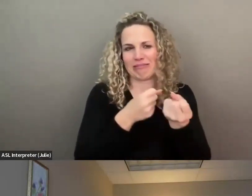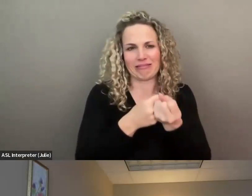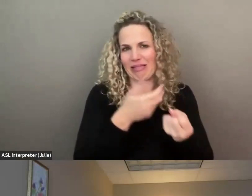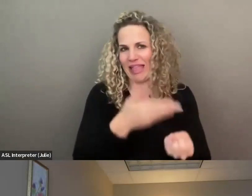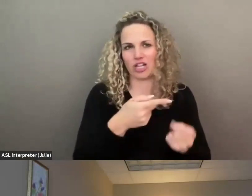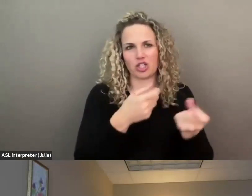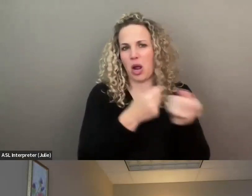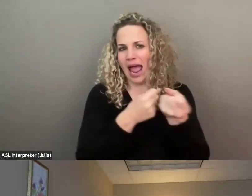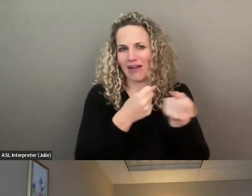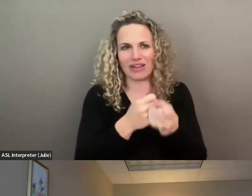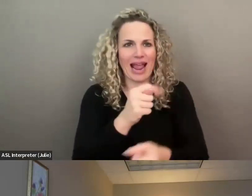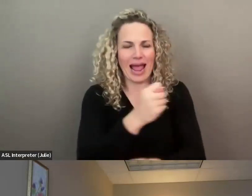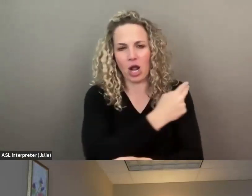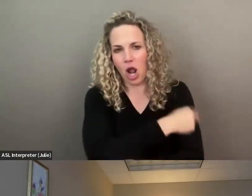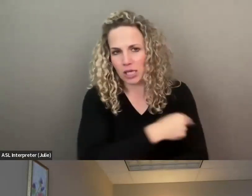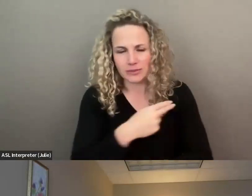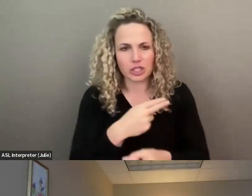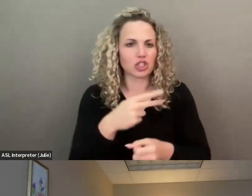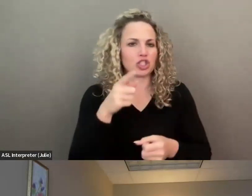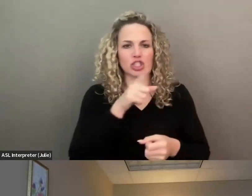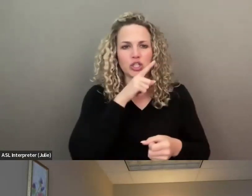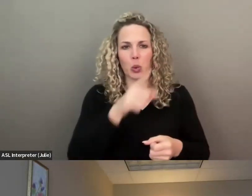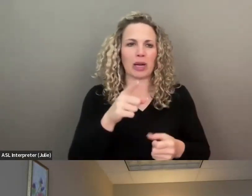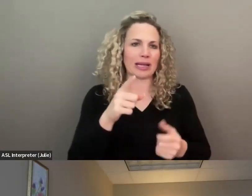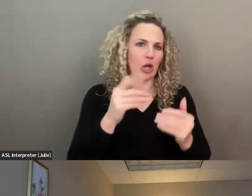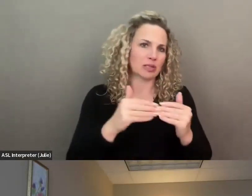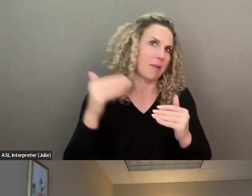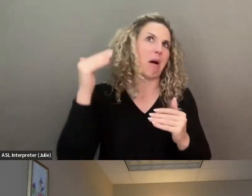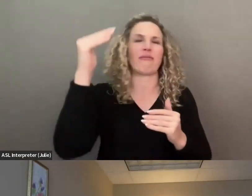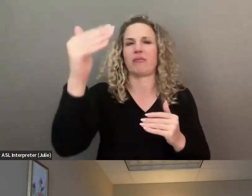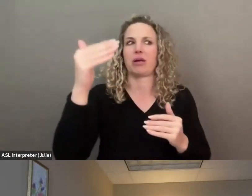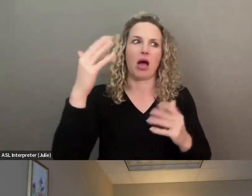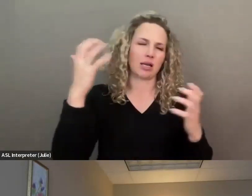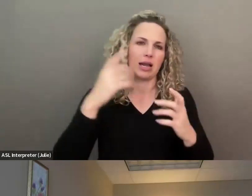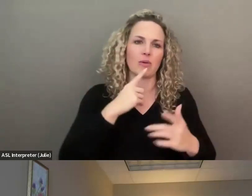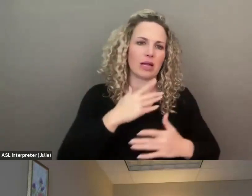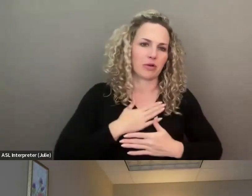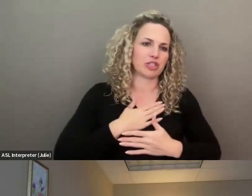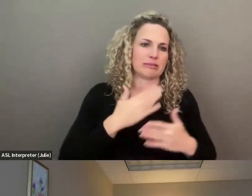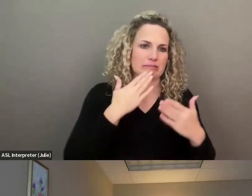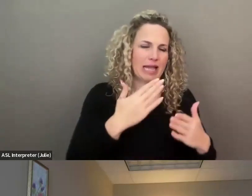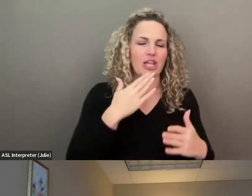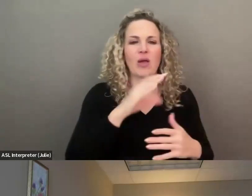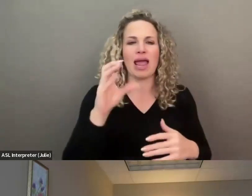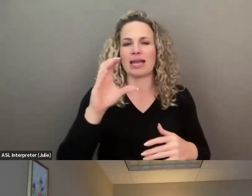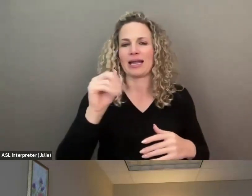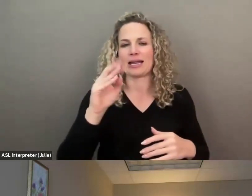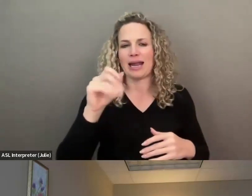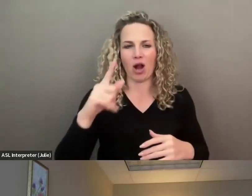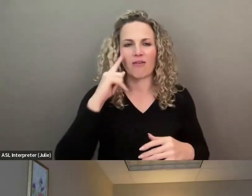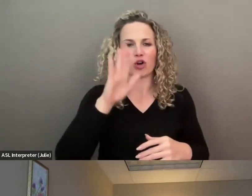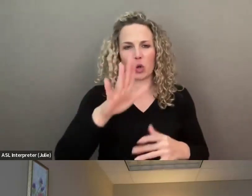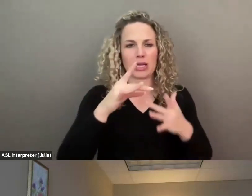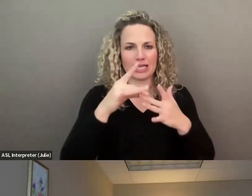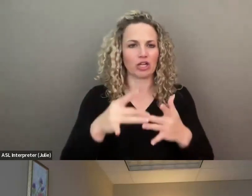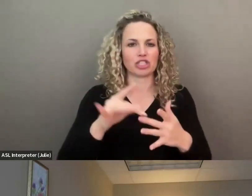at hospitals. And I mean, she just really, really goes above and beyond. I cannot appreciate you guys enough for that. And Carol, for your leadership as well,